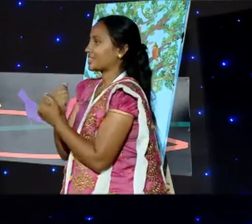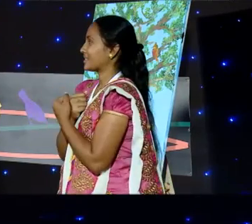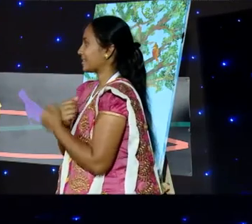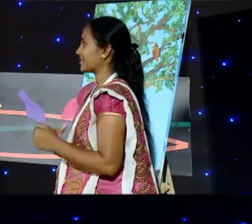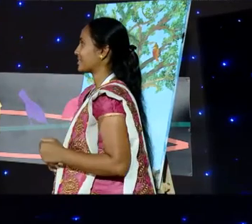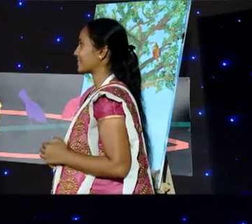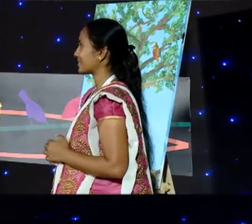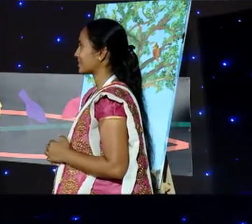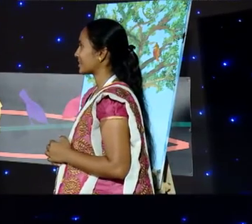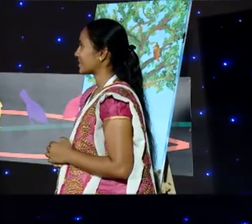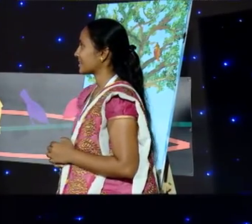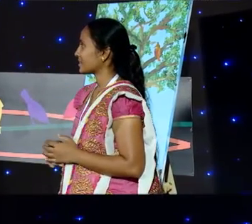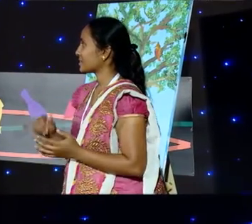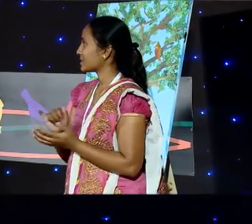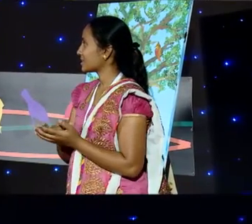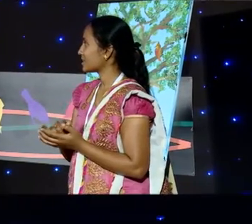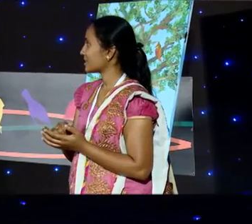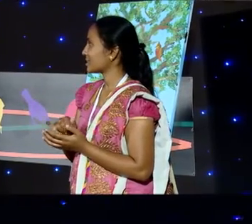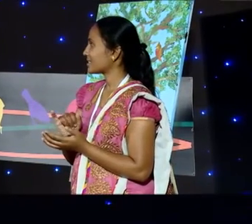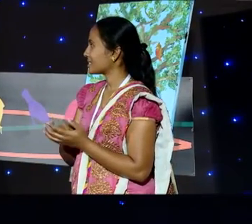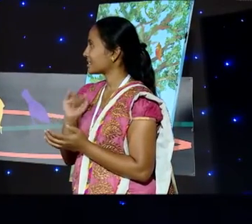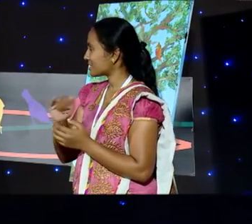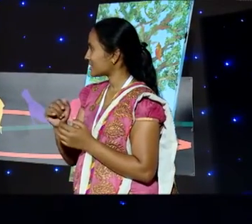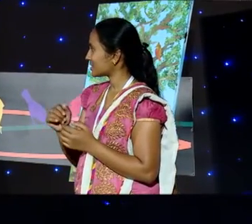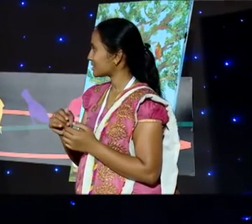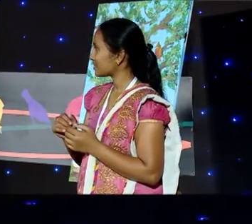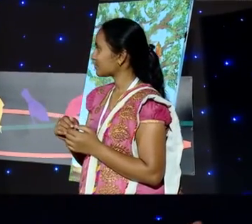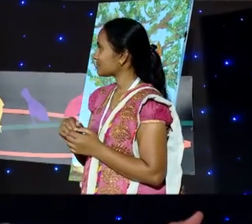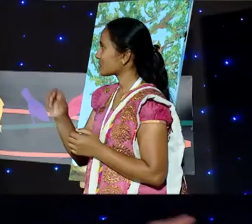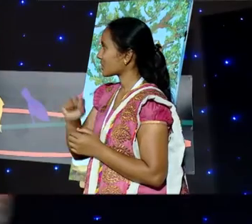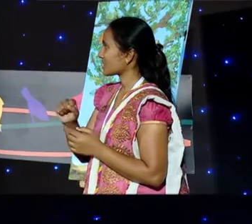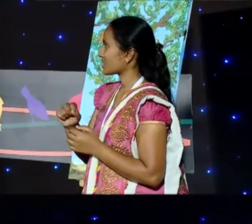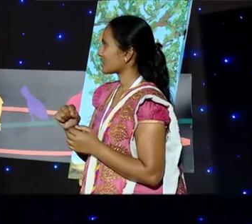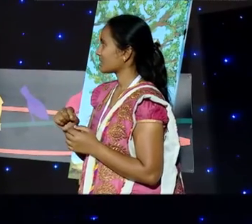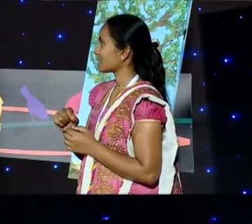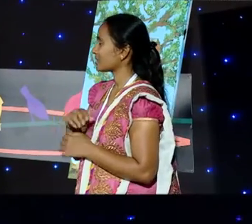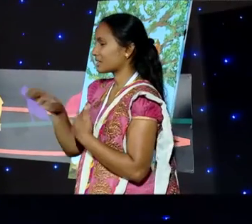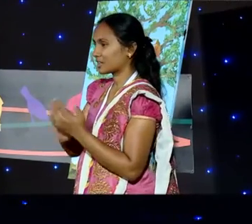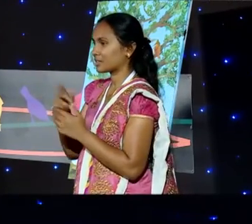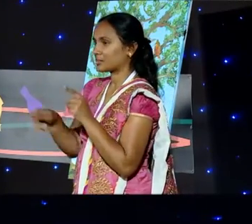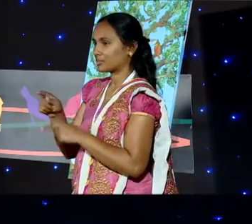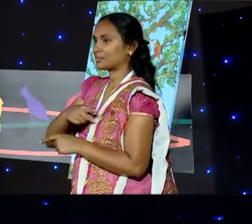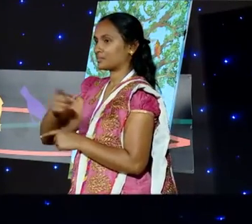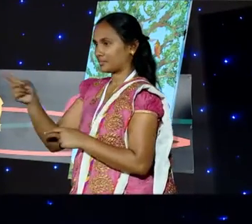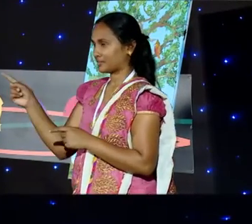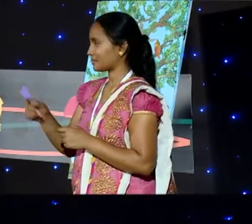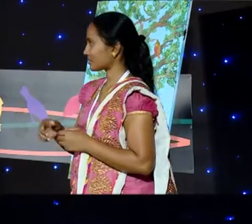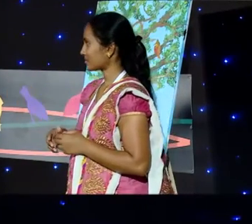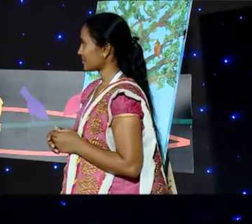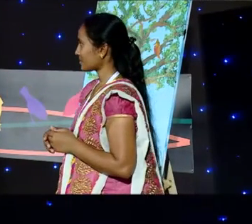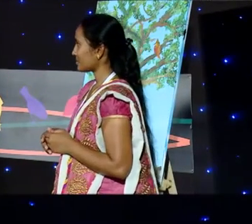in. And that was what I felt. I immediately started crying. So did everybody else around me, everybody else who was there.